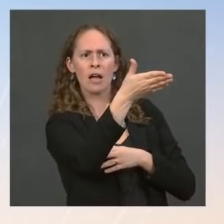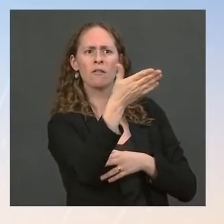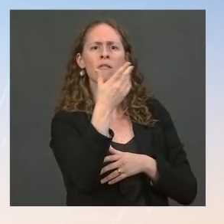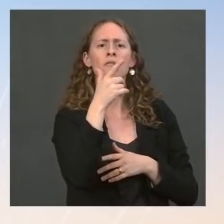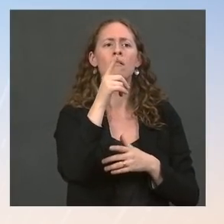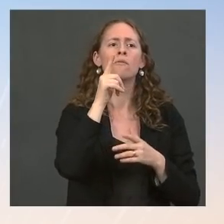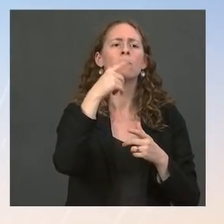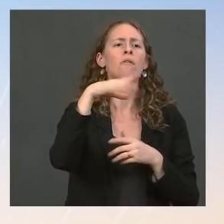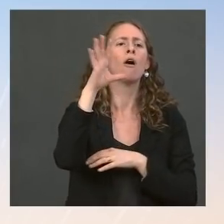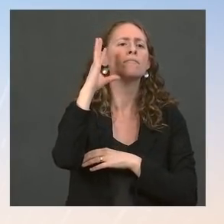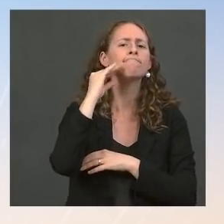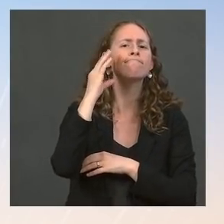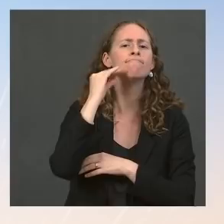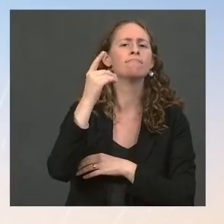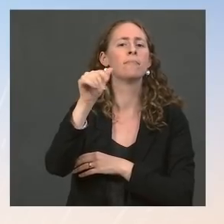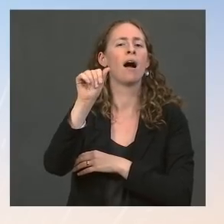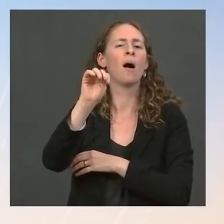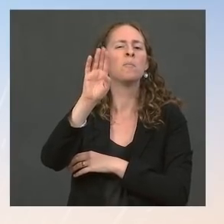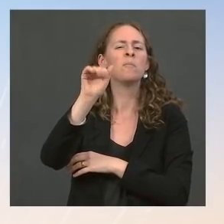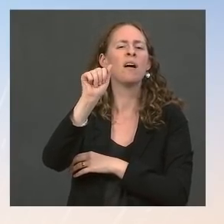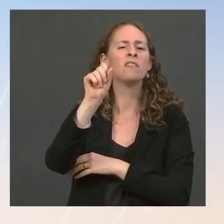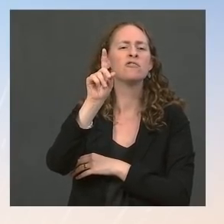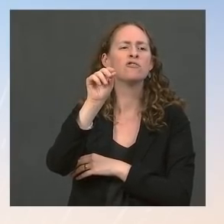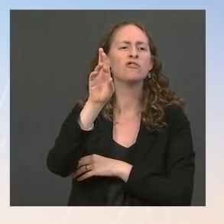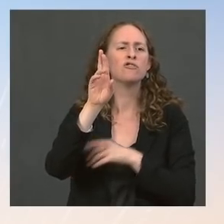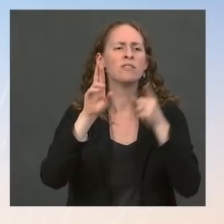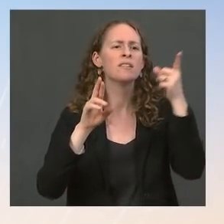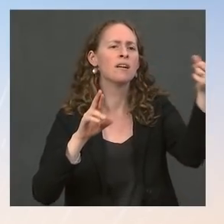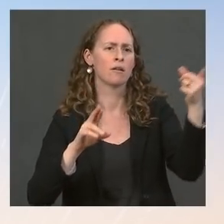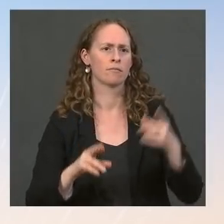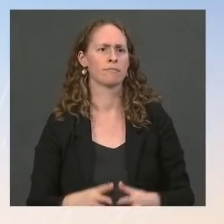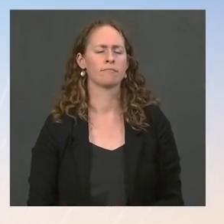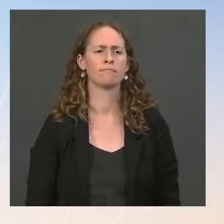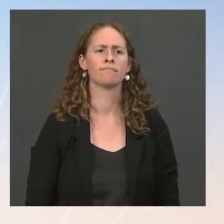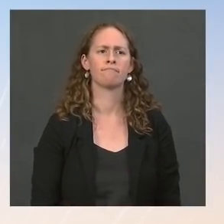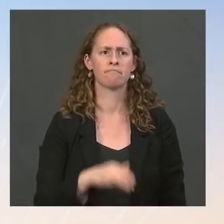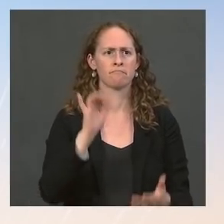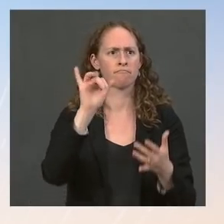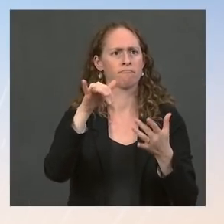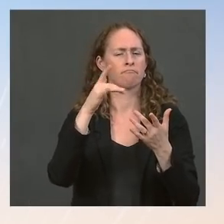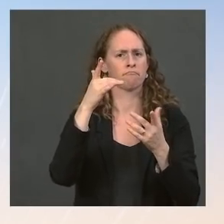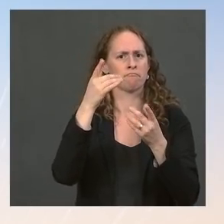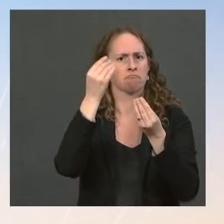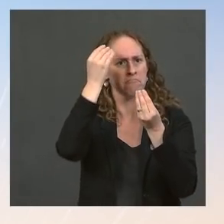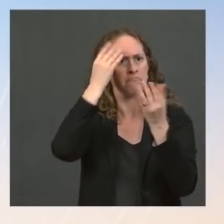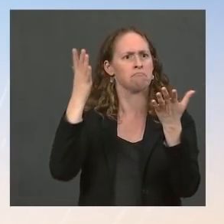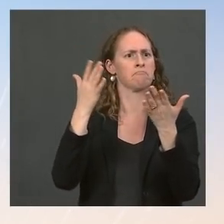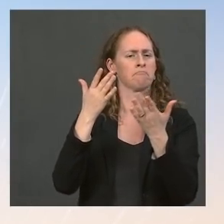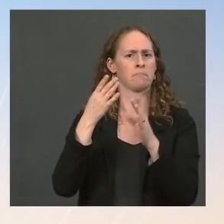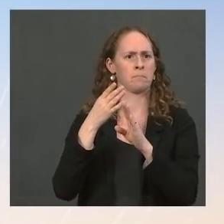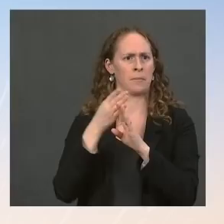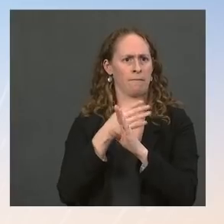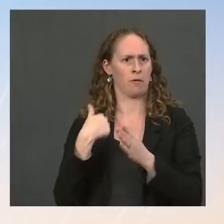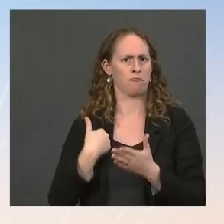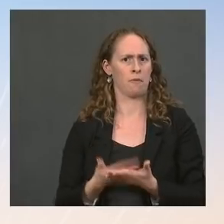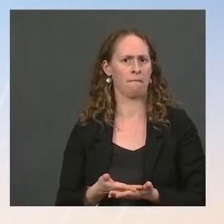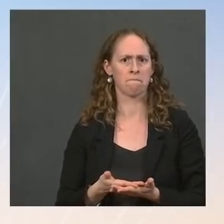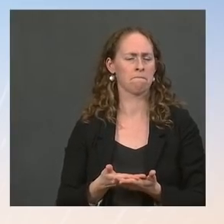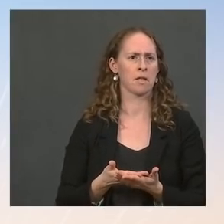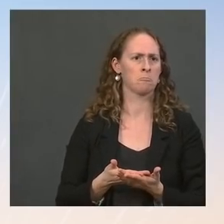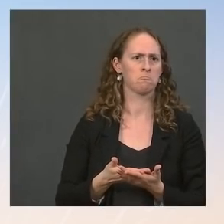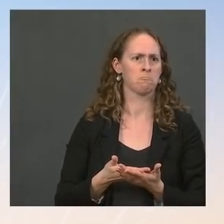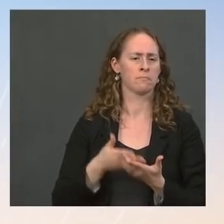In terms of the particular announcements, I had not seen that before I came out, so let me check with our national security team and I'll get you a more specific